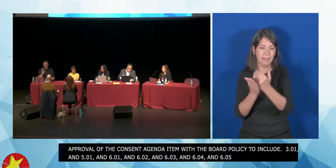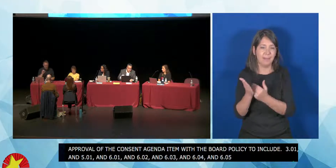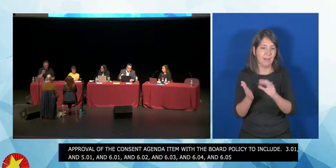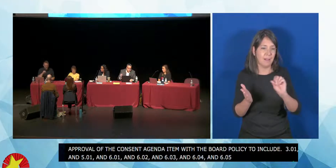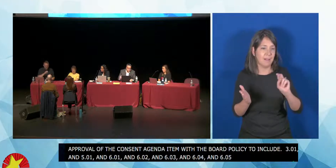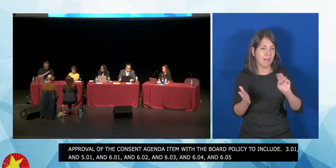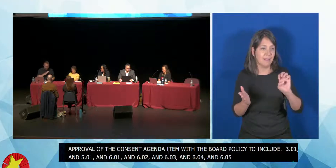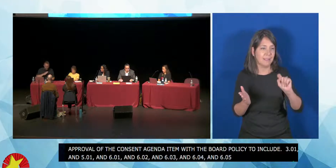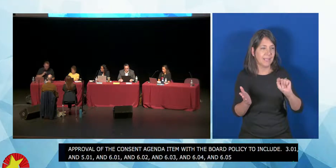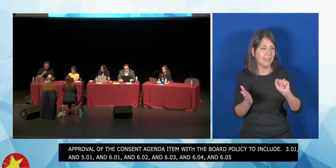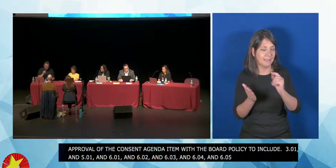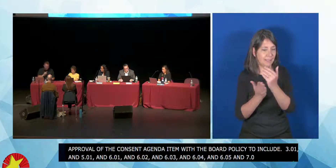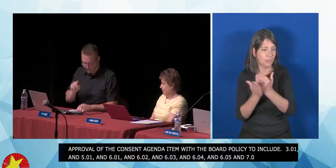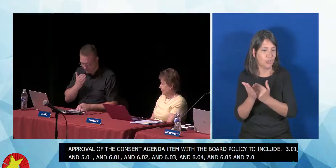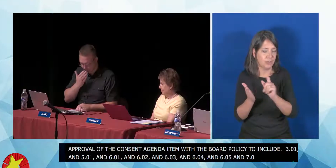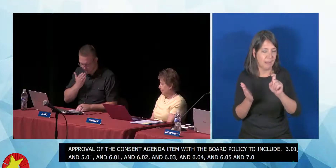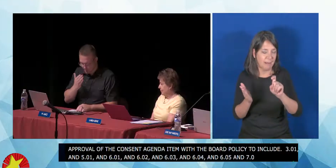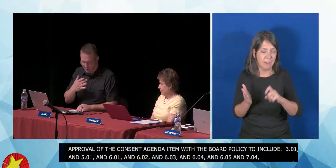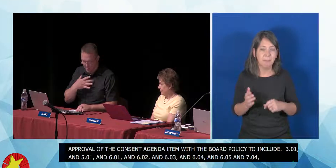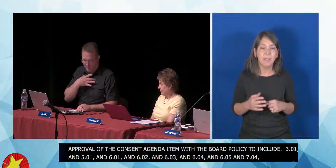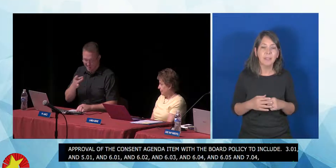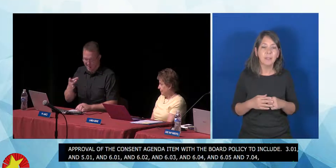This is Board Member Jantz.